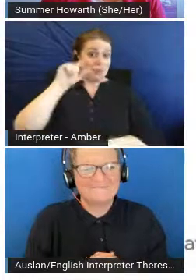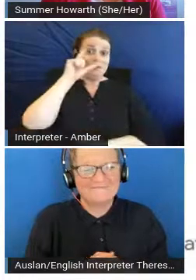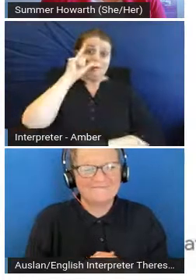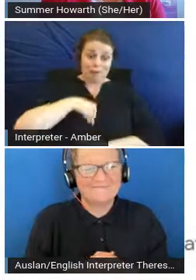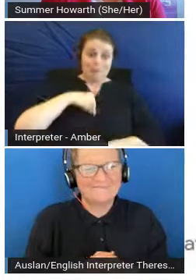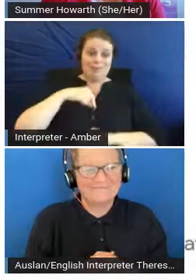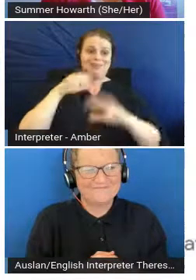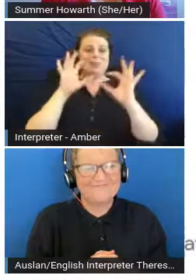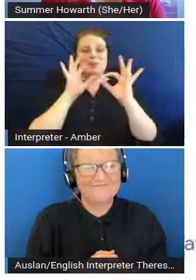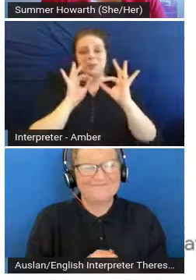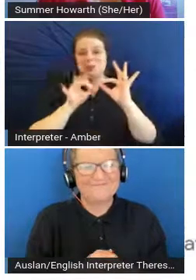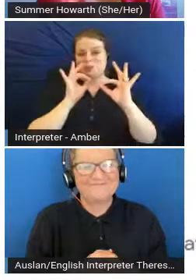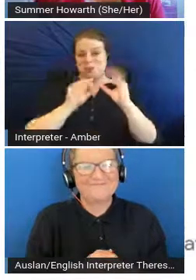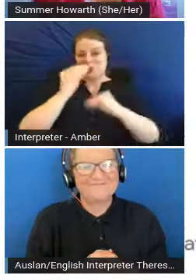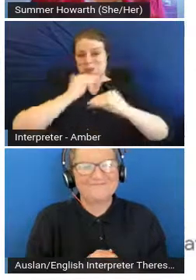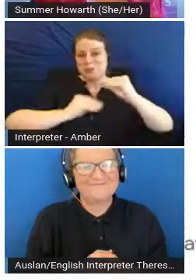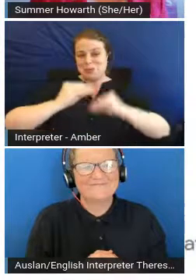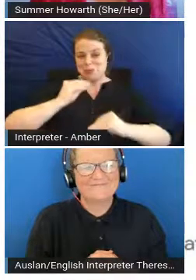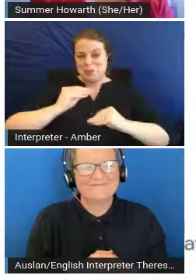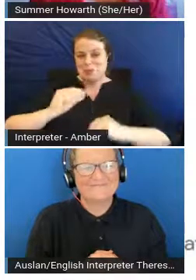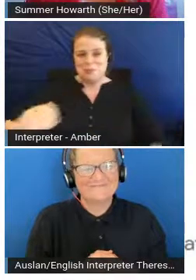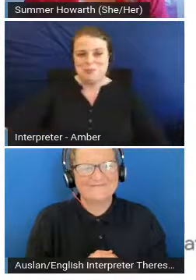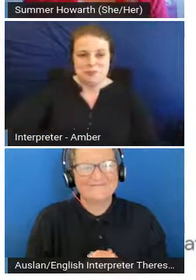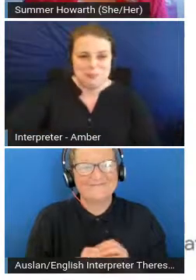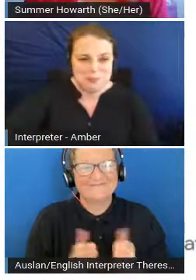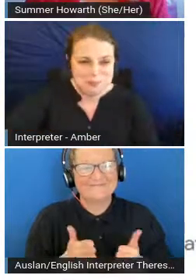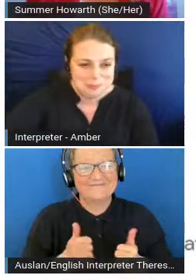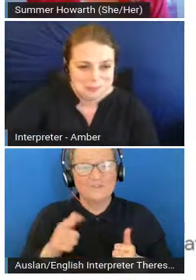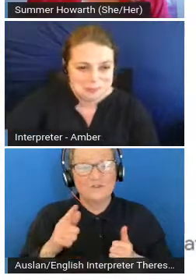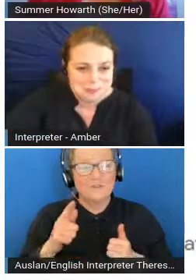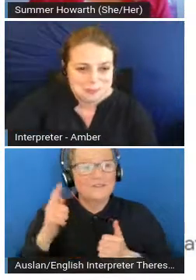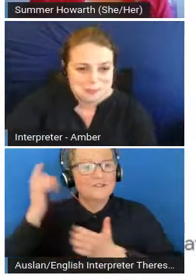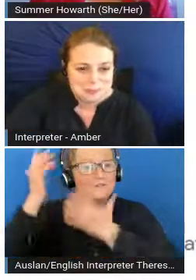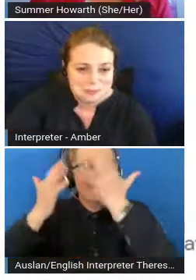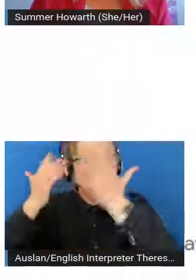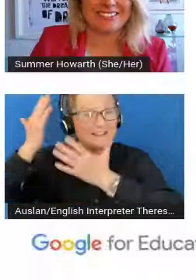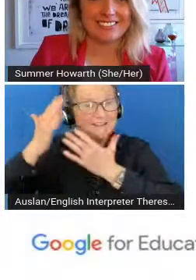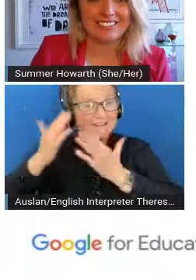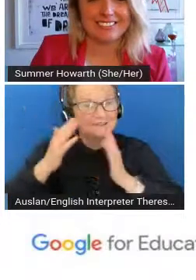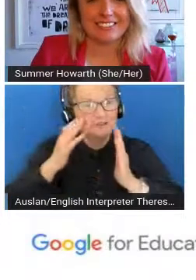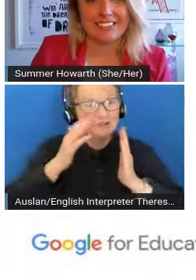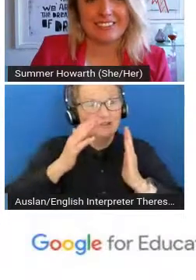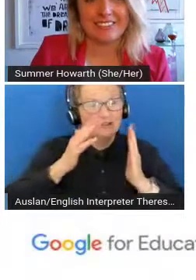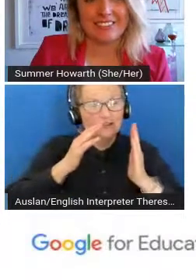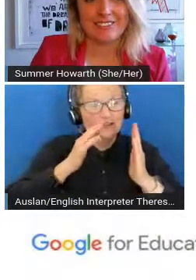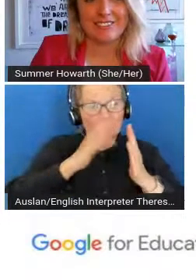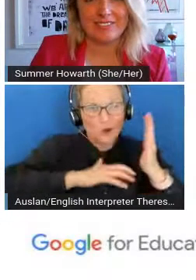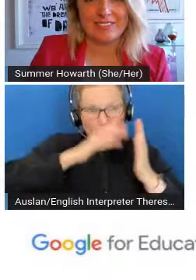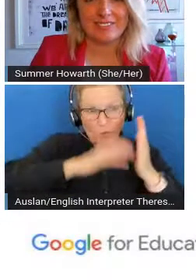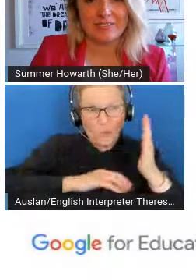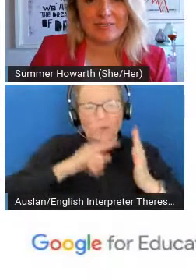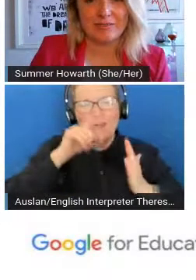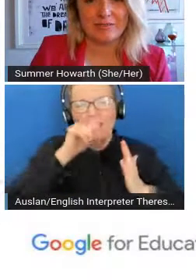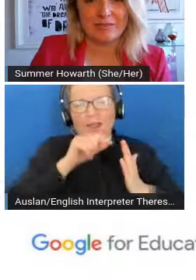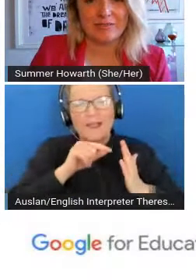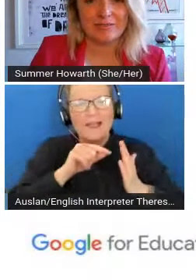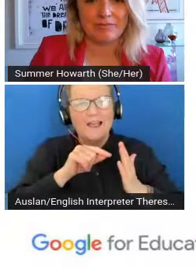It's perfect. Anyways, so this reflection journal, this is in there for you to be able to grab and make copies of it, and it's